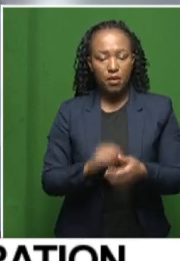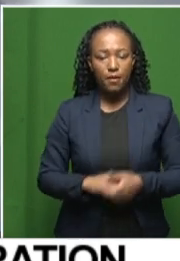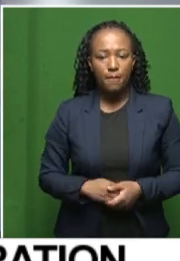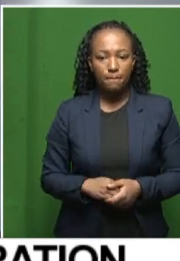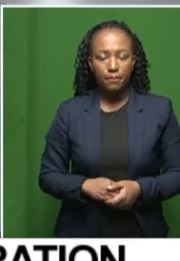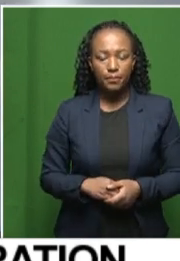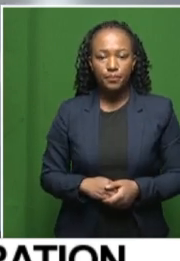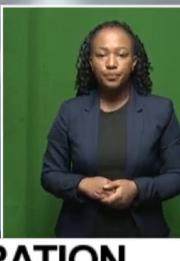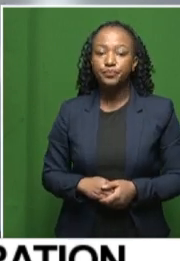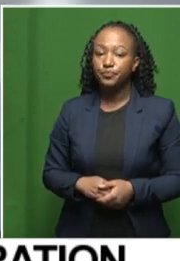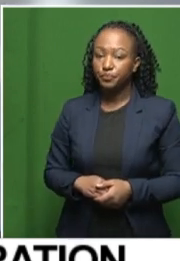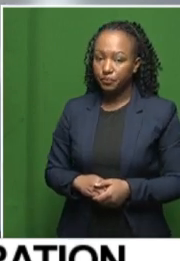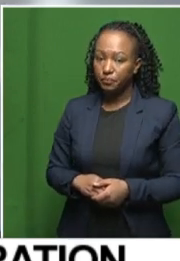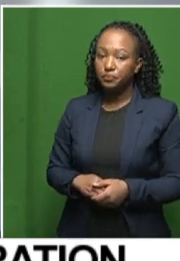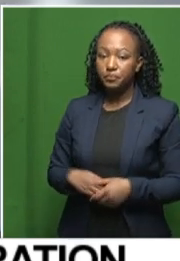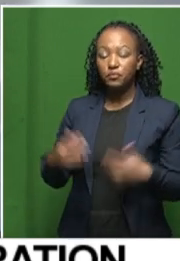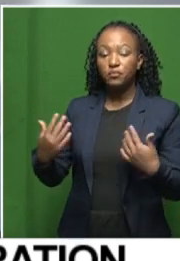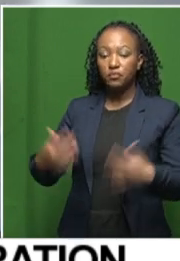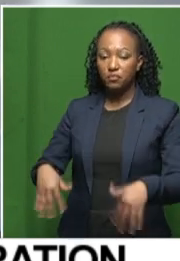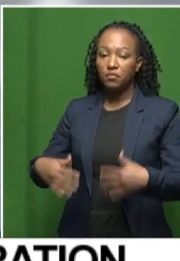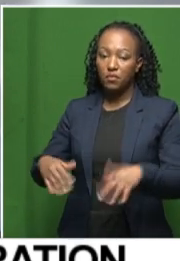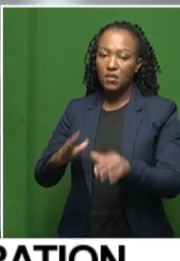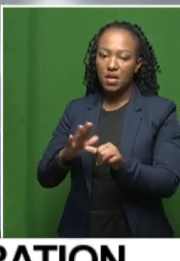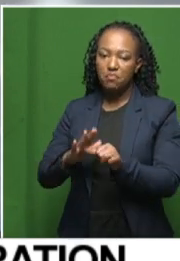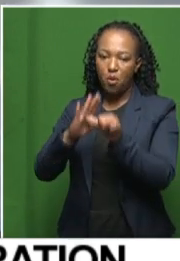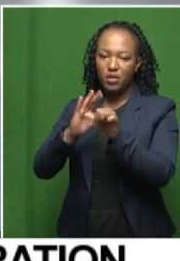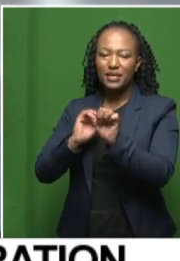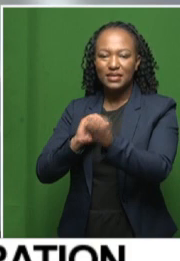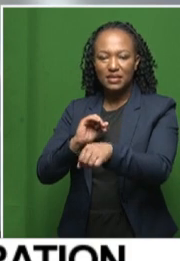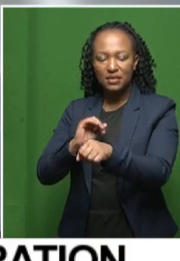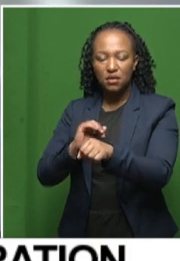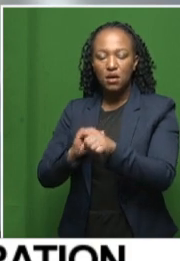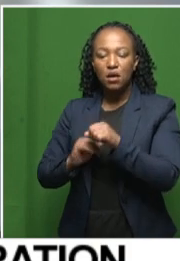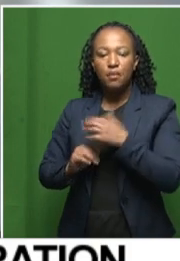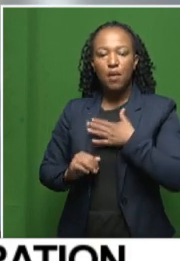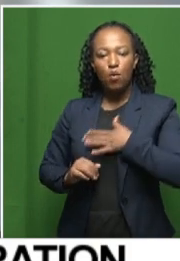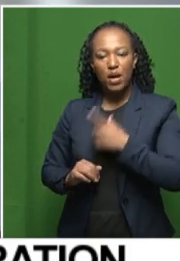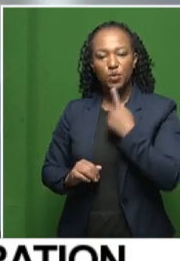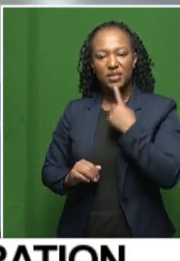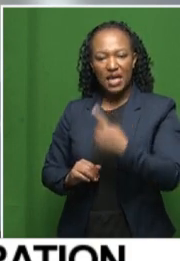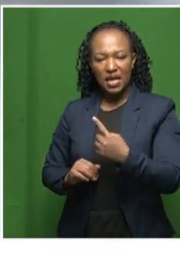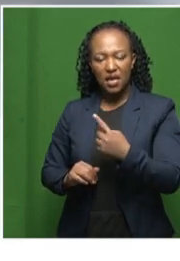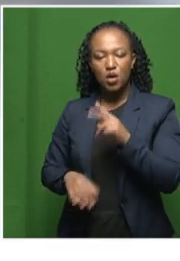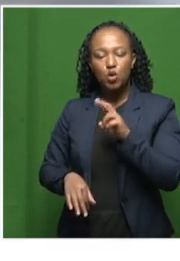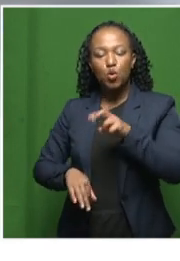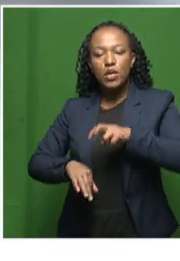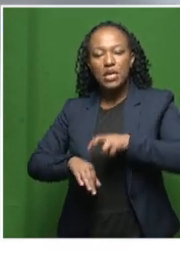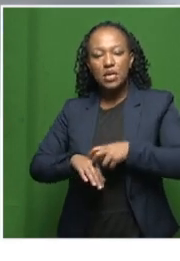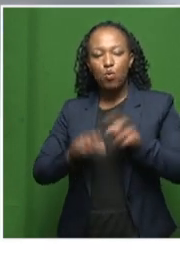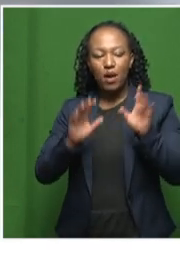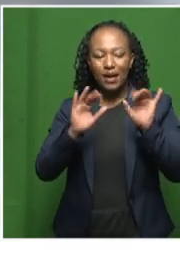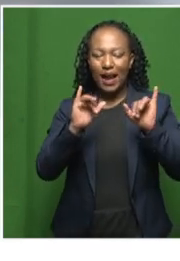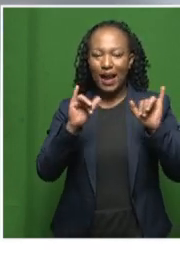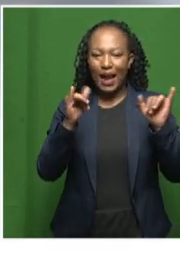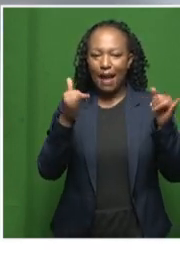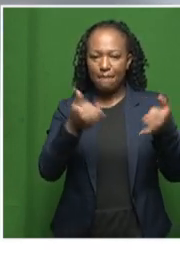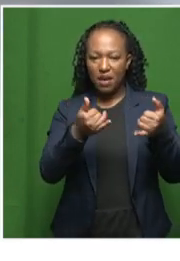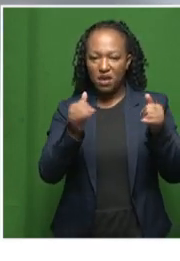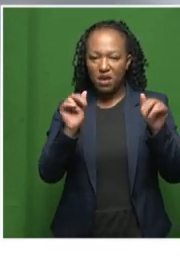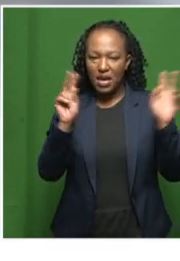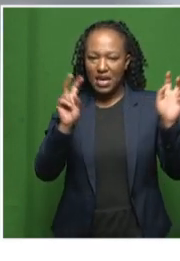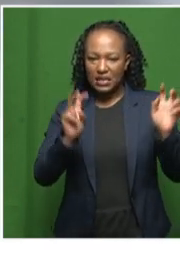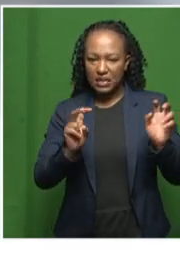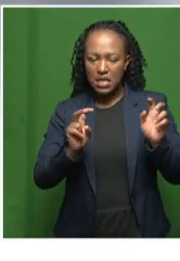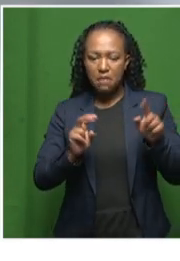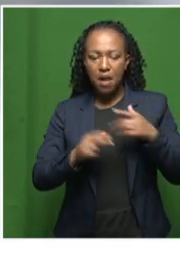It is extremely pivotal. And I also just want to say you do need a willing utility, because without both the utility